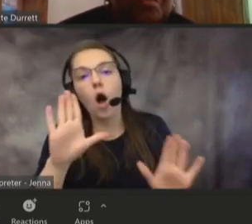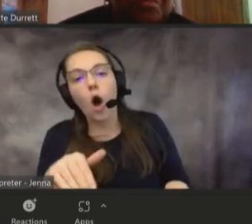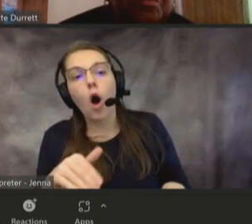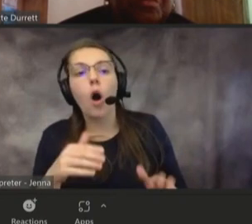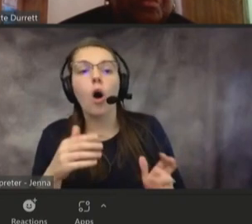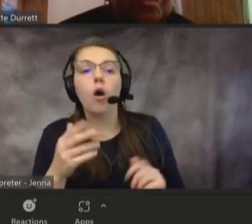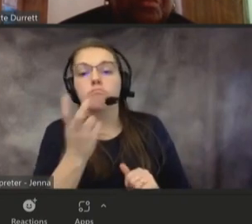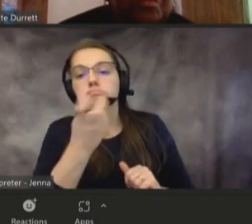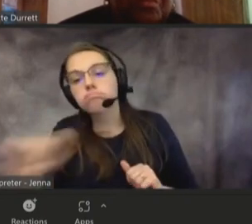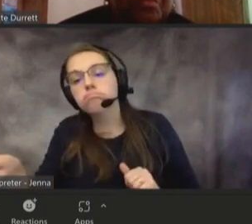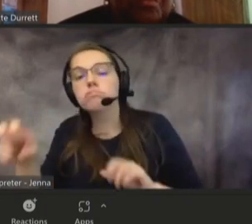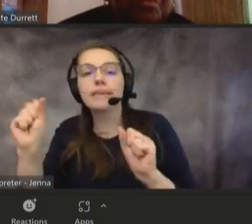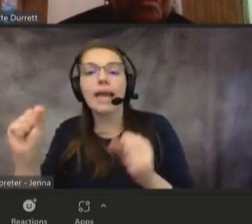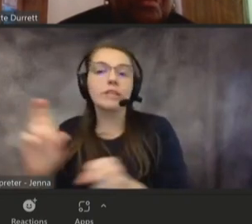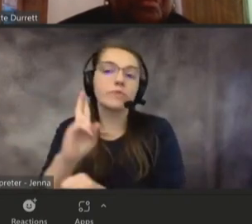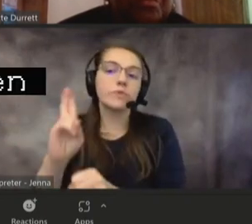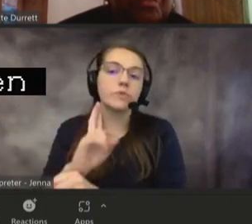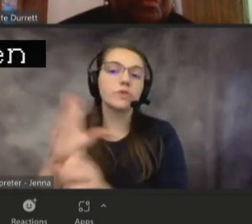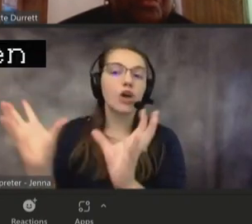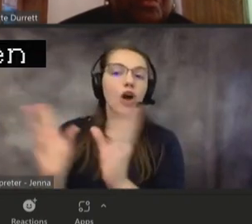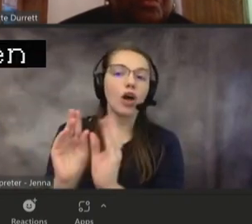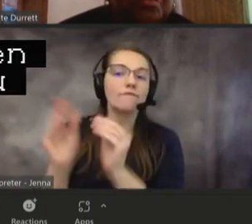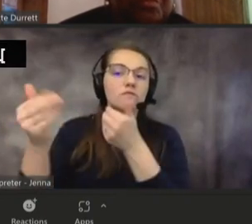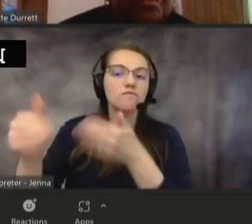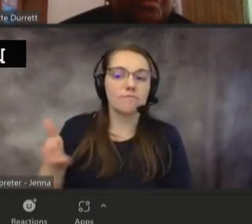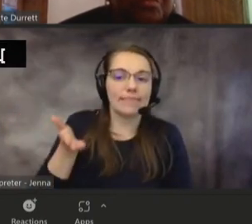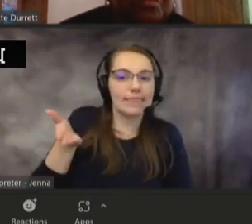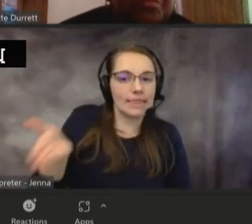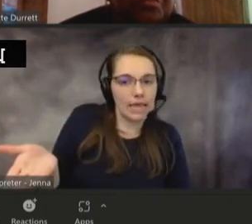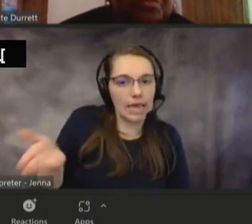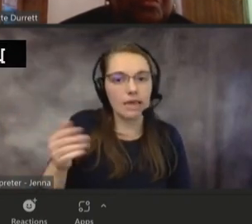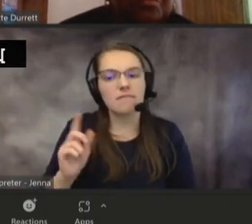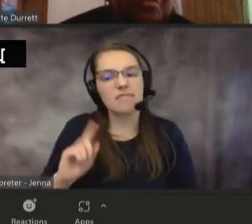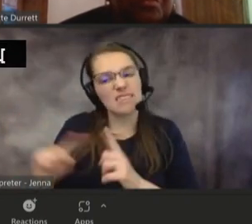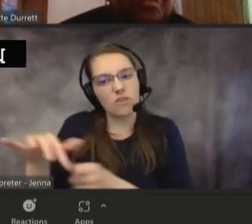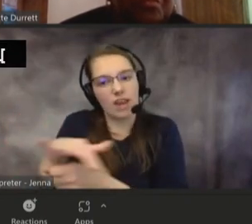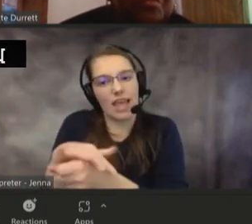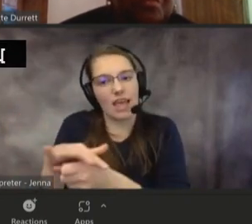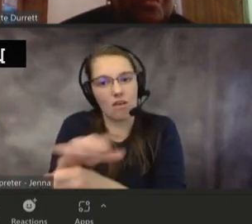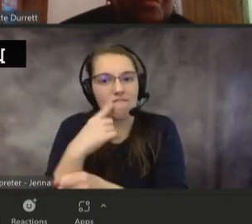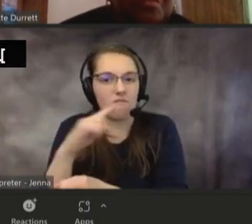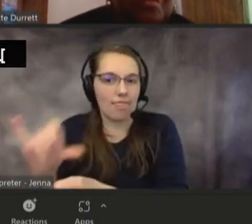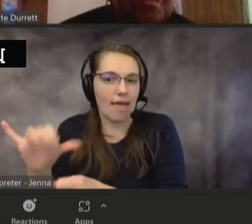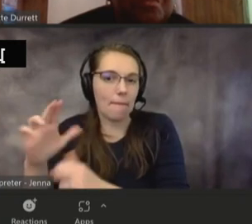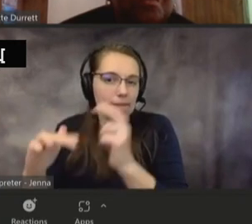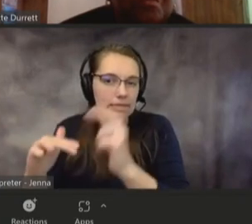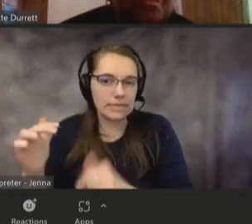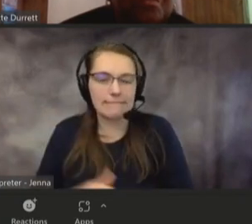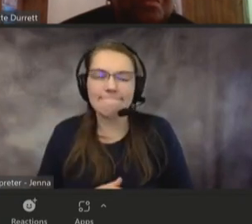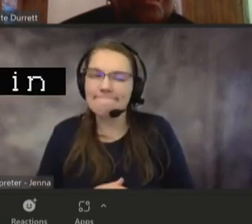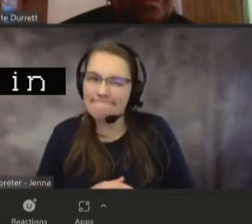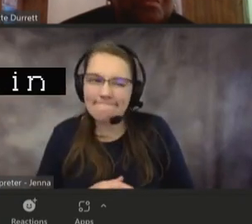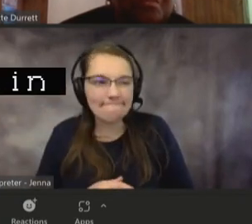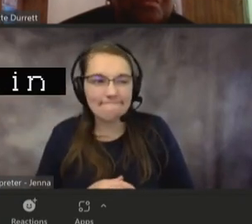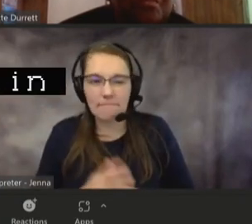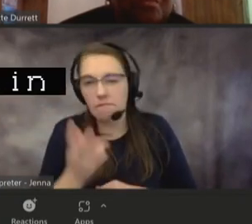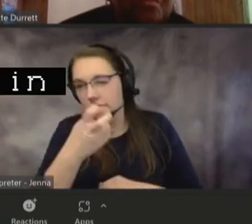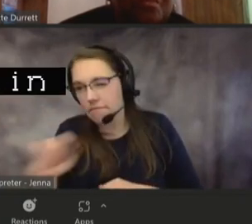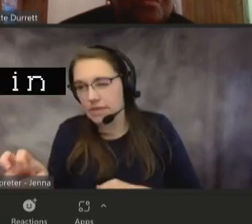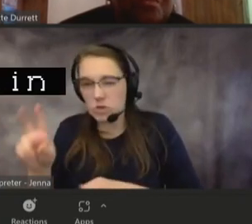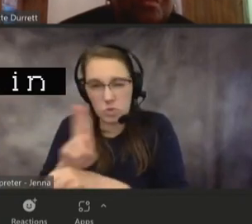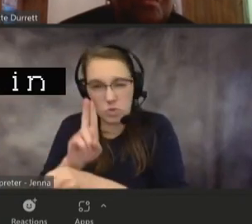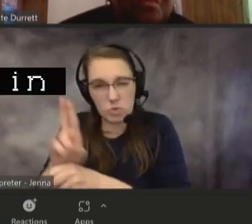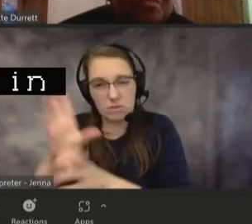room, you know, elsewhere in a part of the building that's accessible. But the problem with that is so much